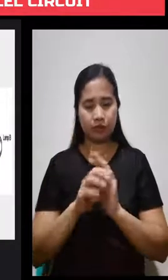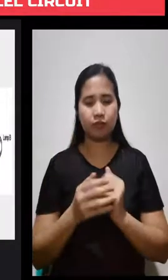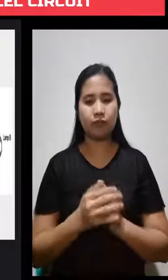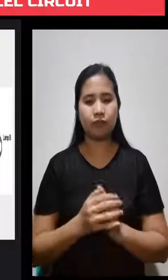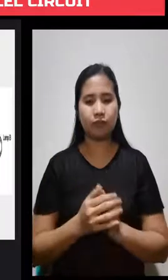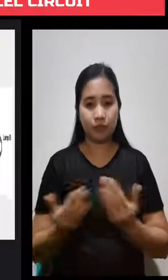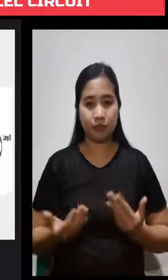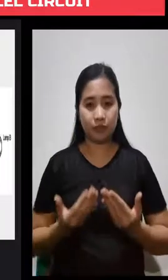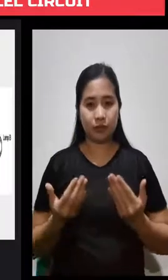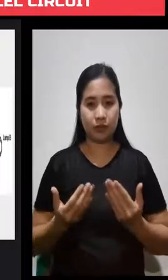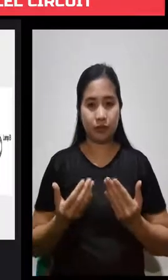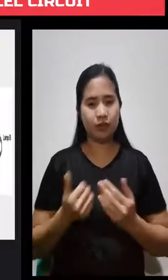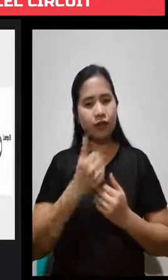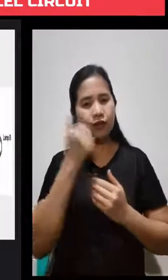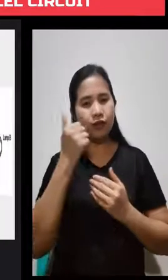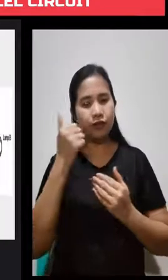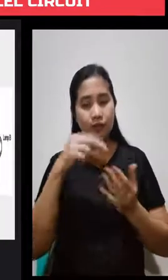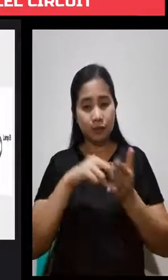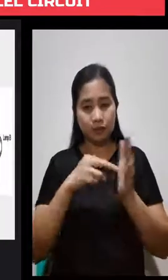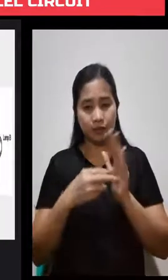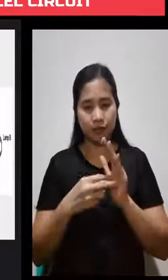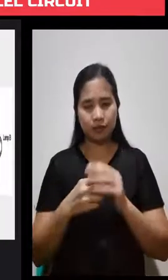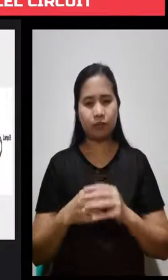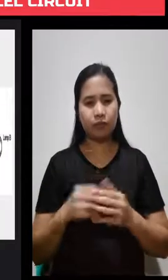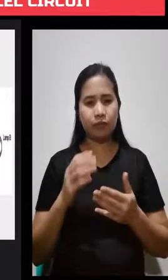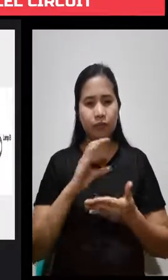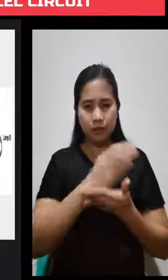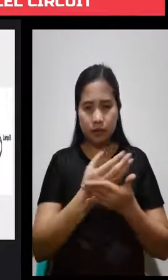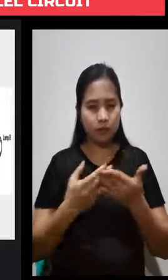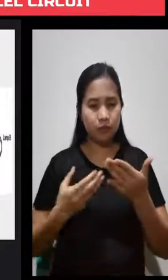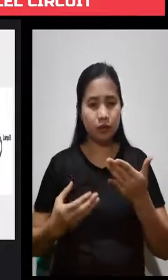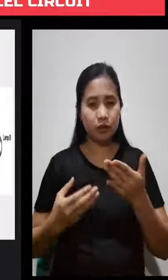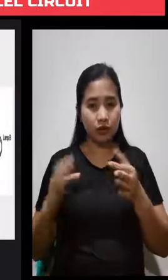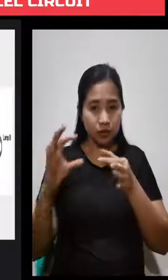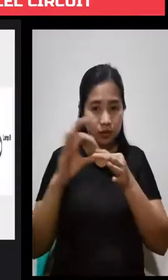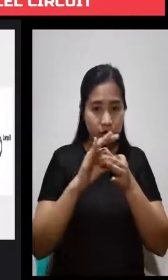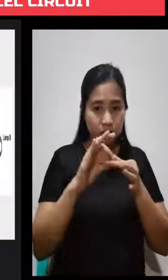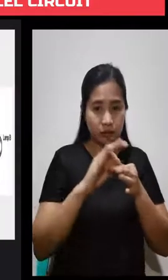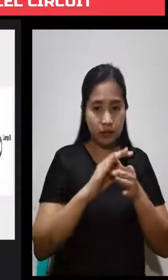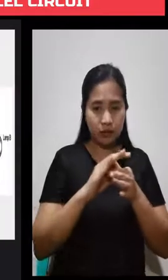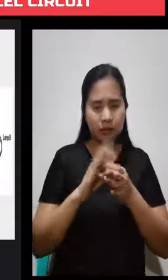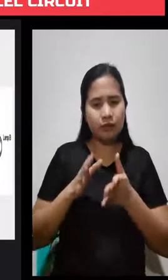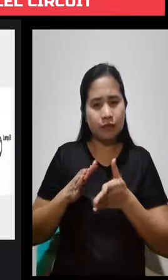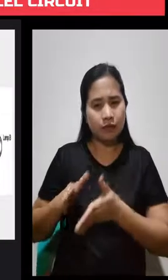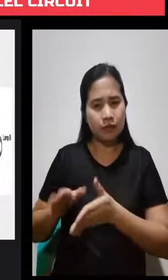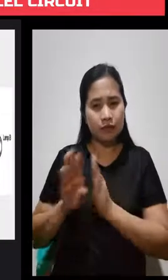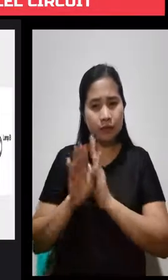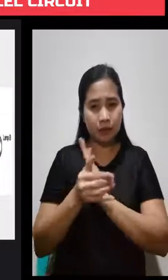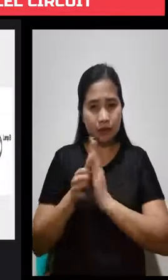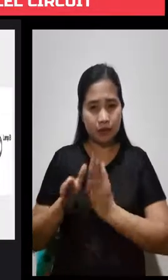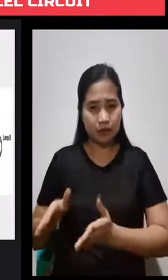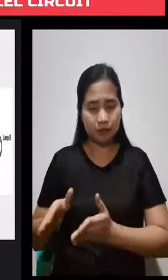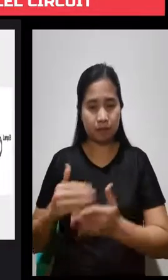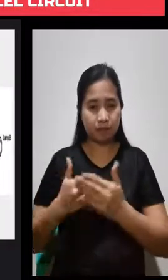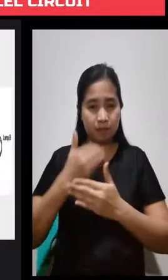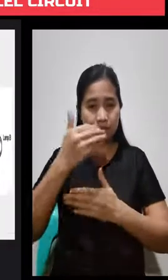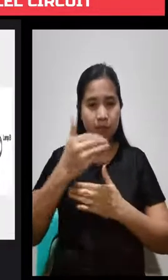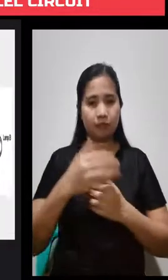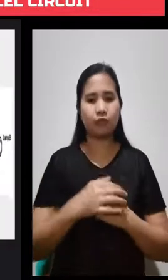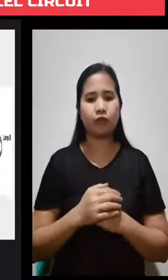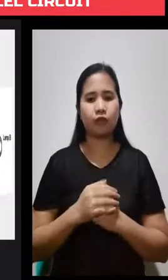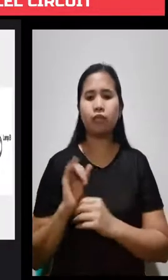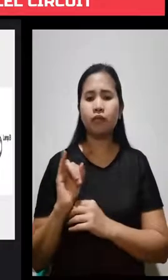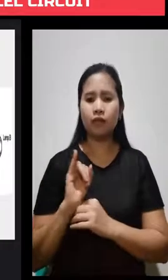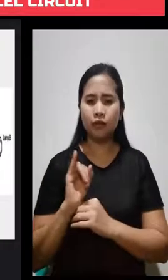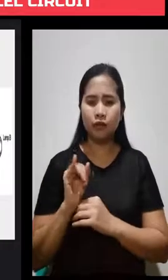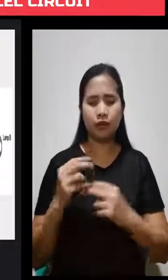other definitions. The components are connected side by side. Next, the current has a